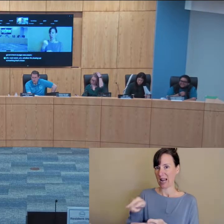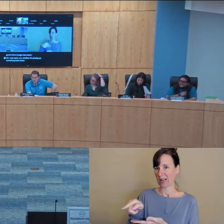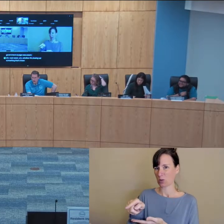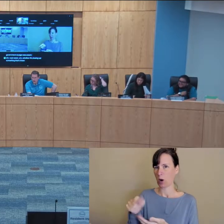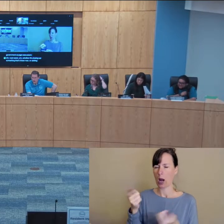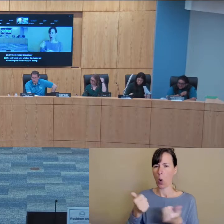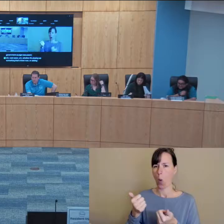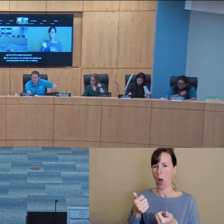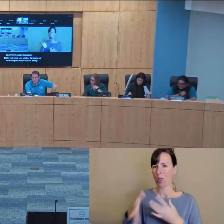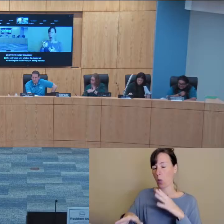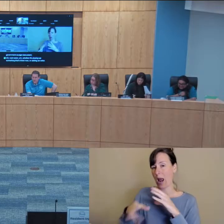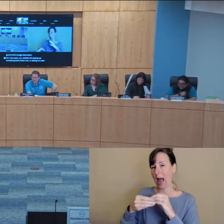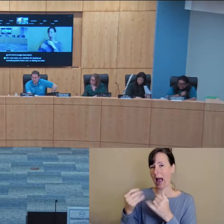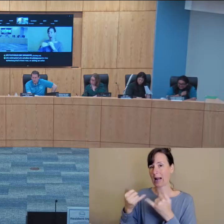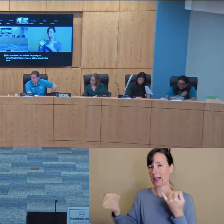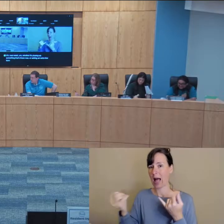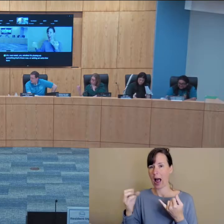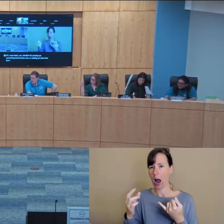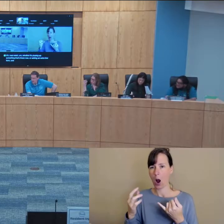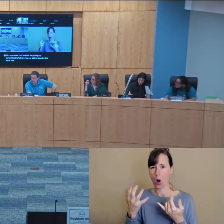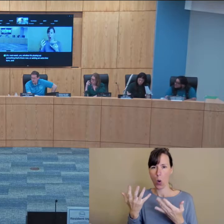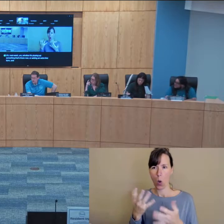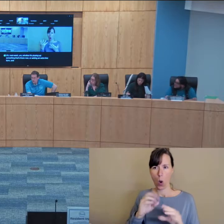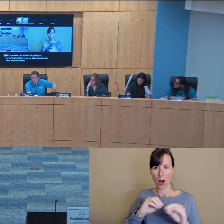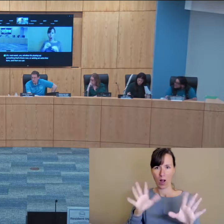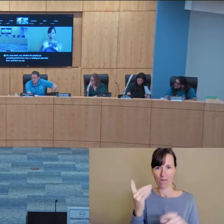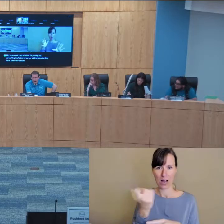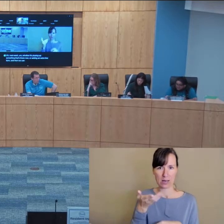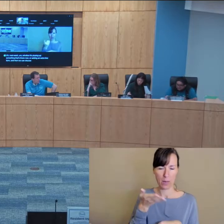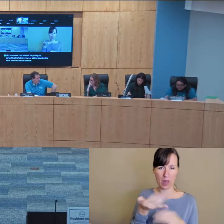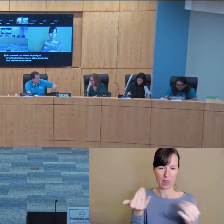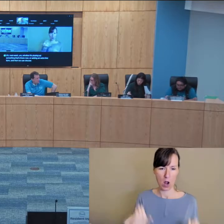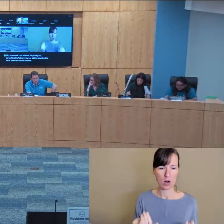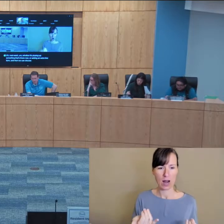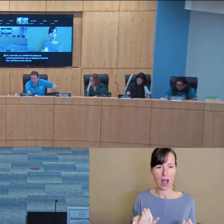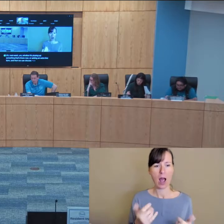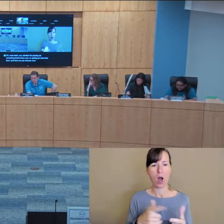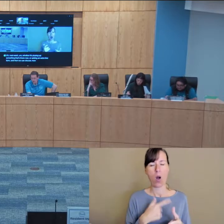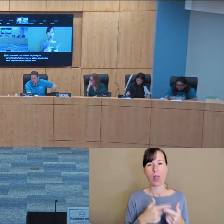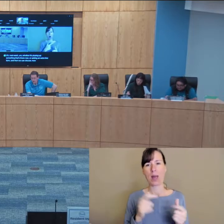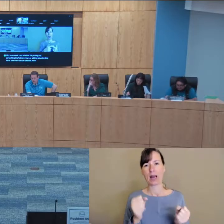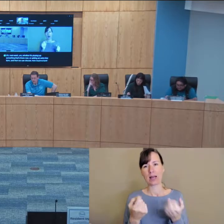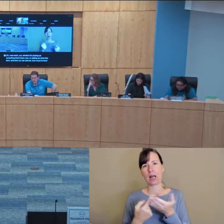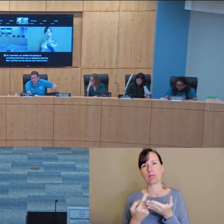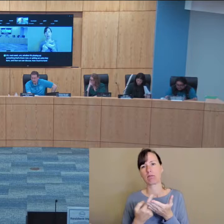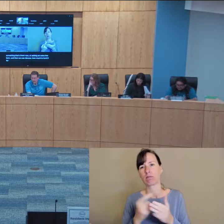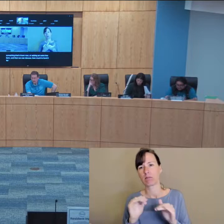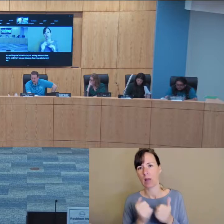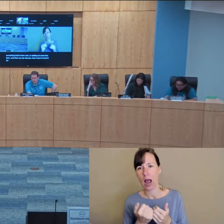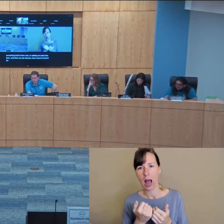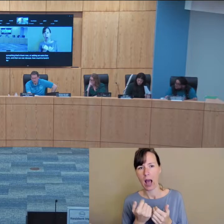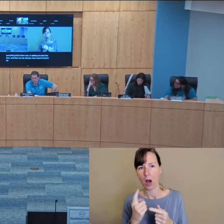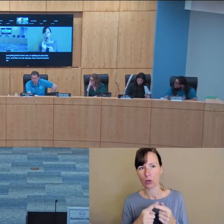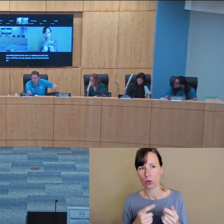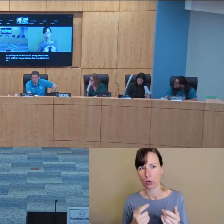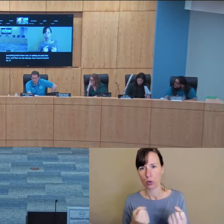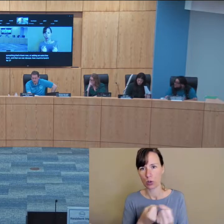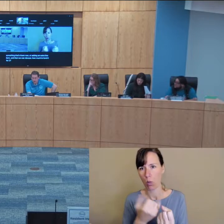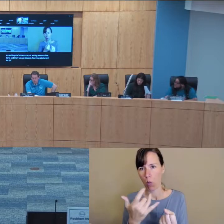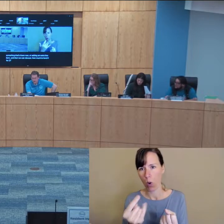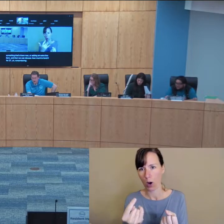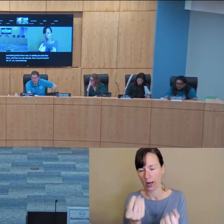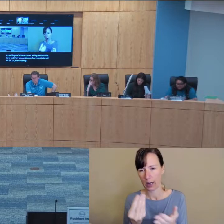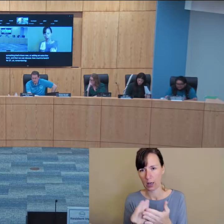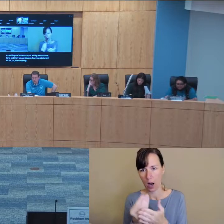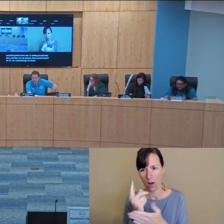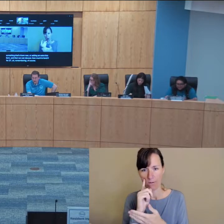adding an extra line item, and then we can discuss how much to fund it for 27. Remembering, of course,